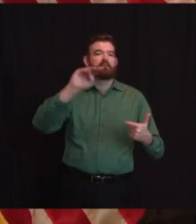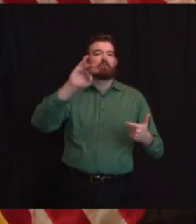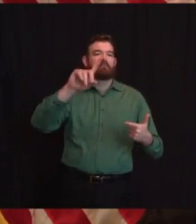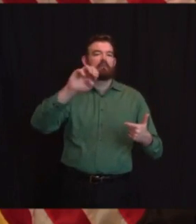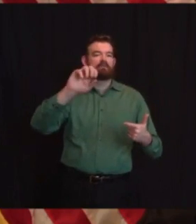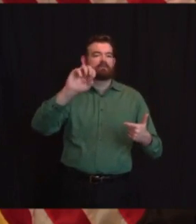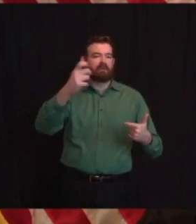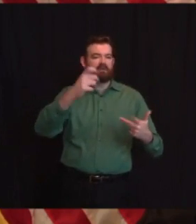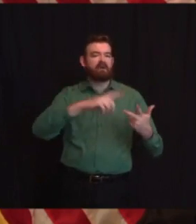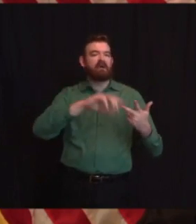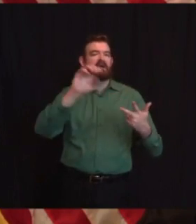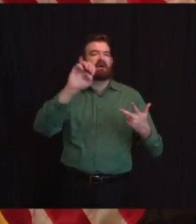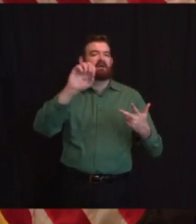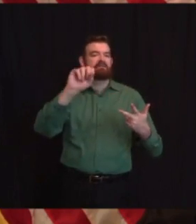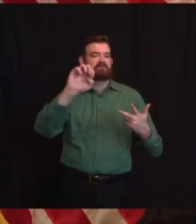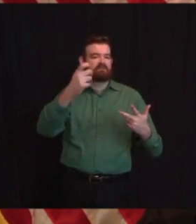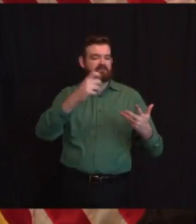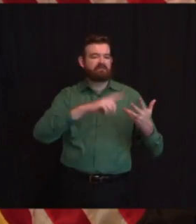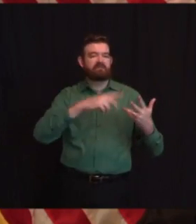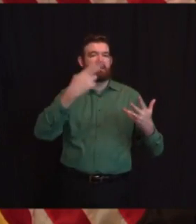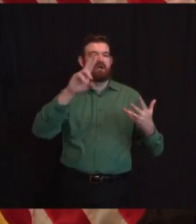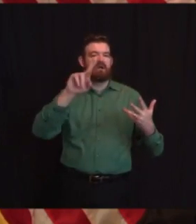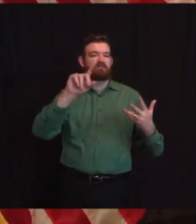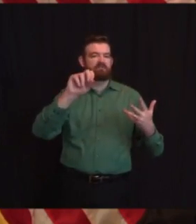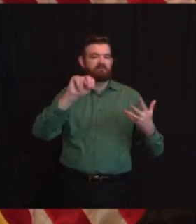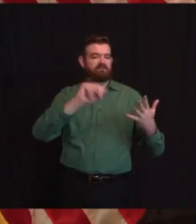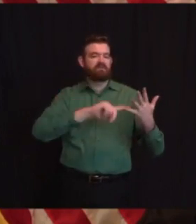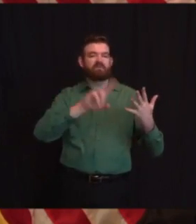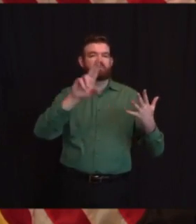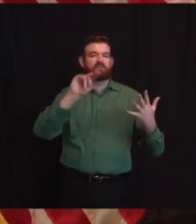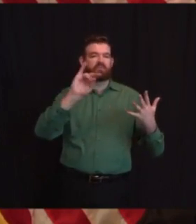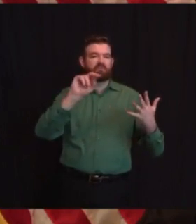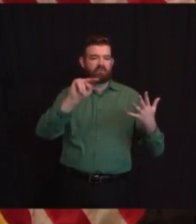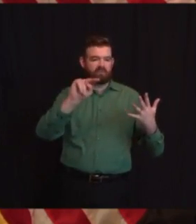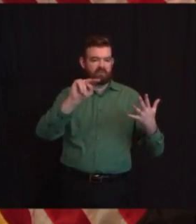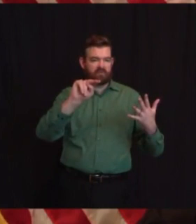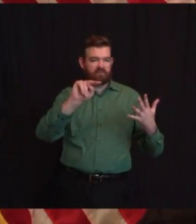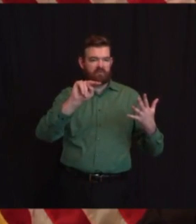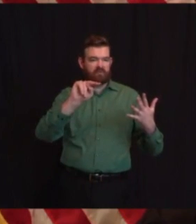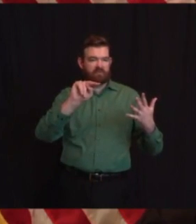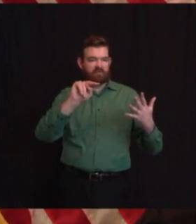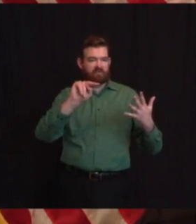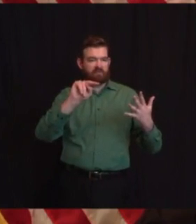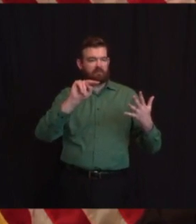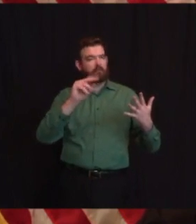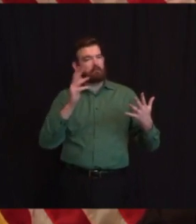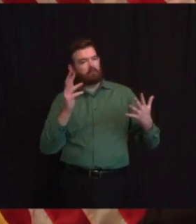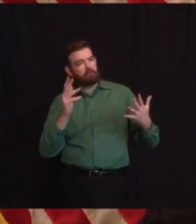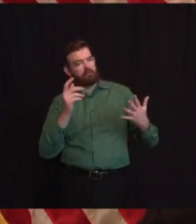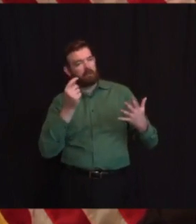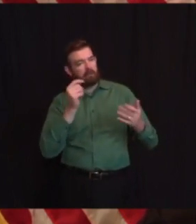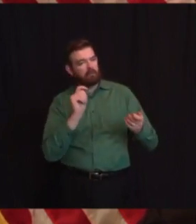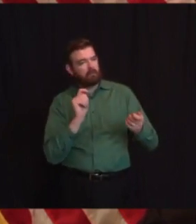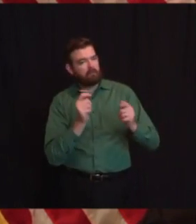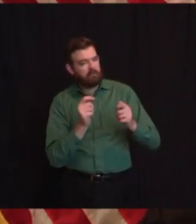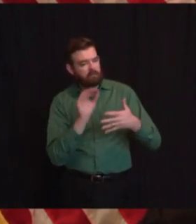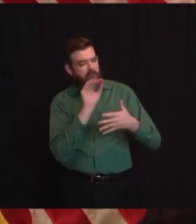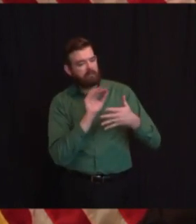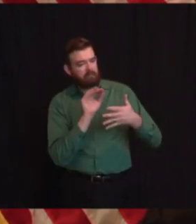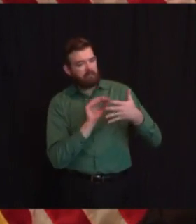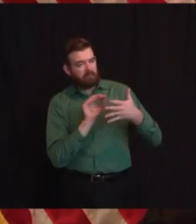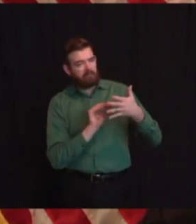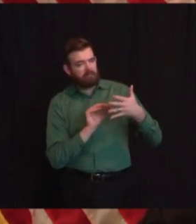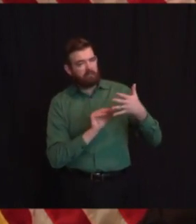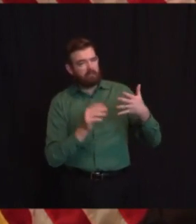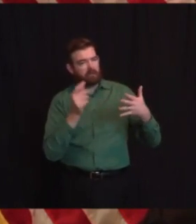Essex, Hudson, and Union, which is a little bit of a shift. And again, we've seen that shift over the past